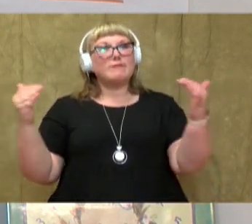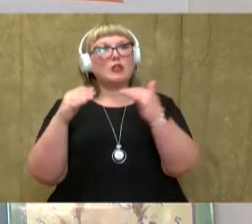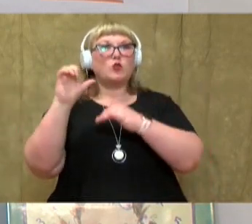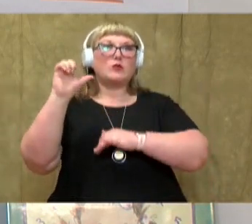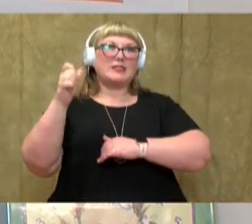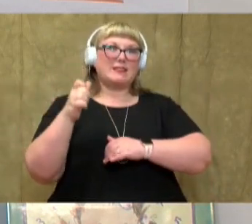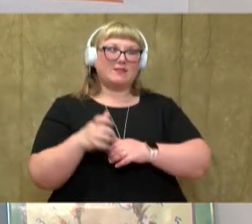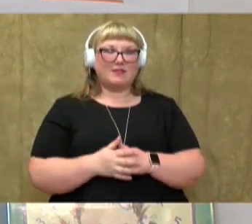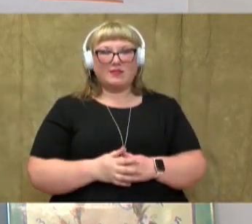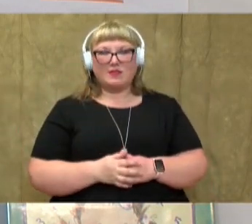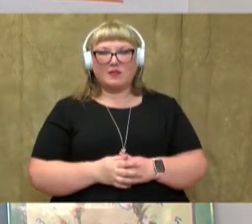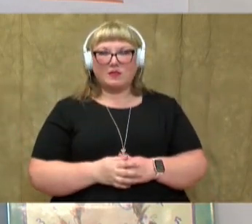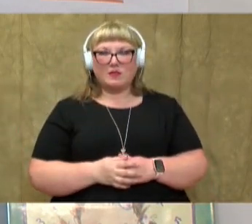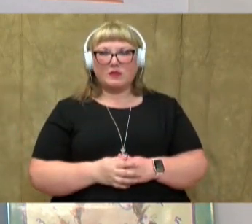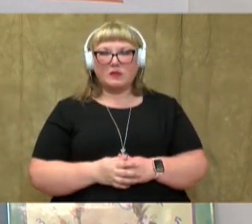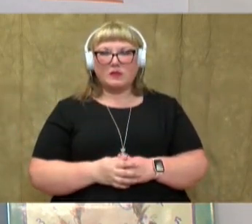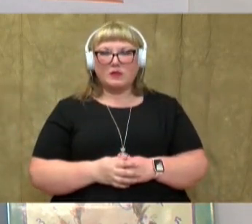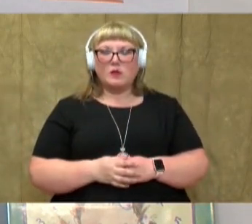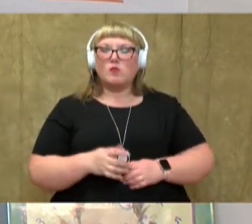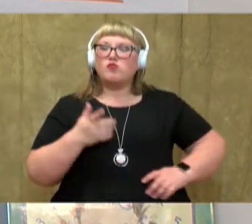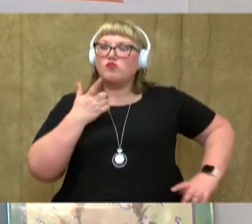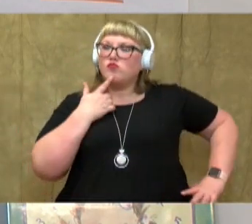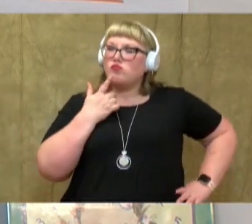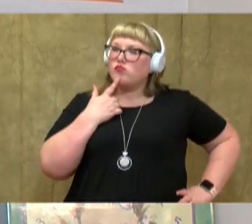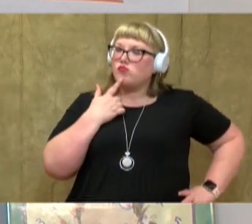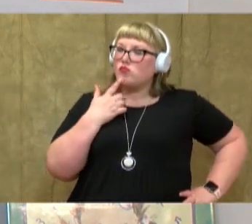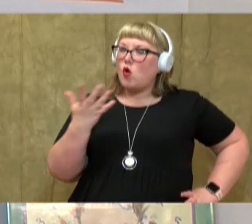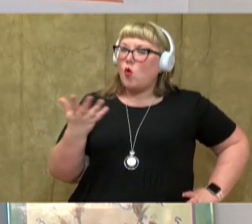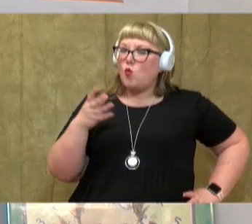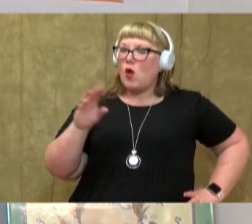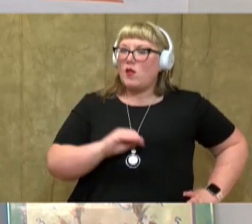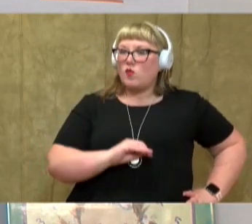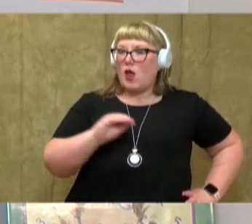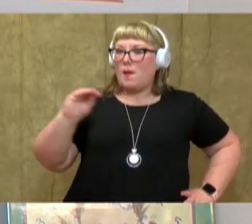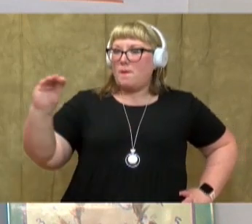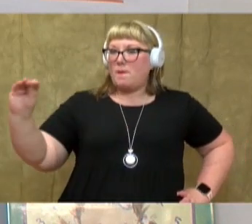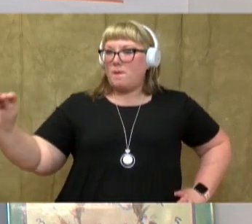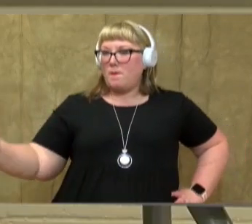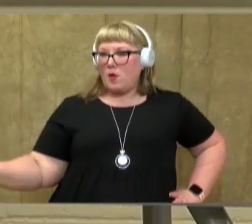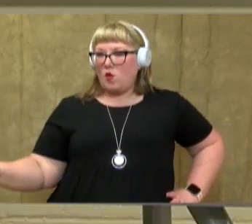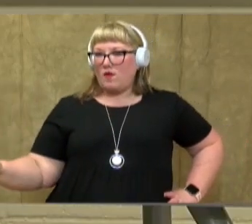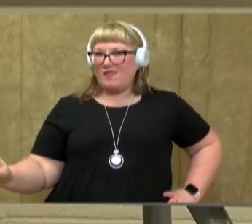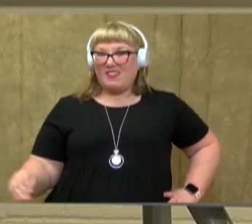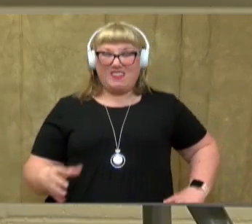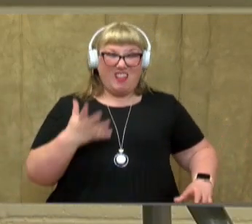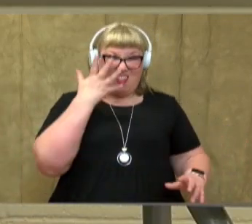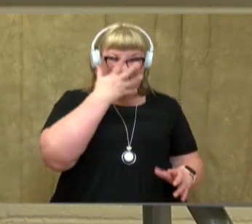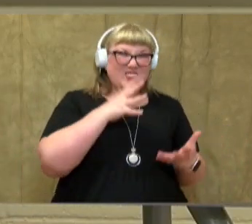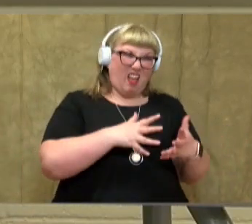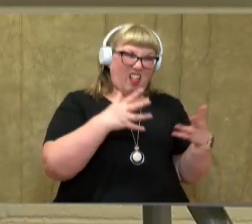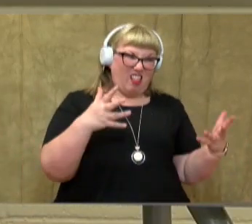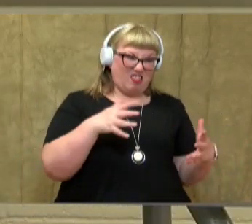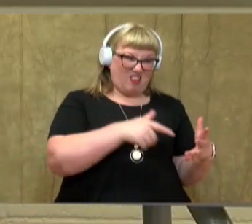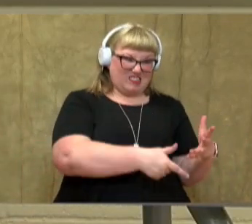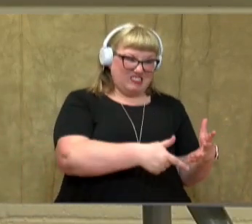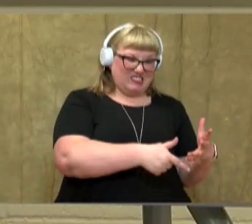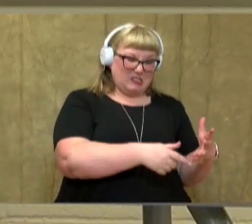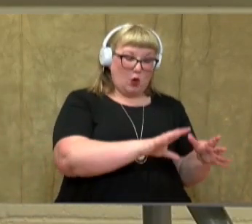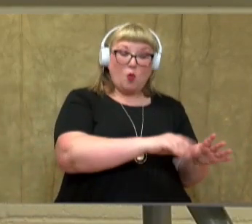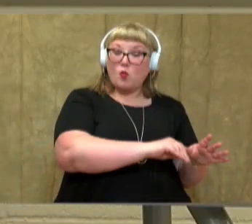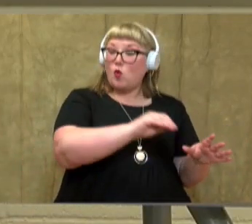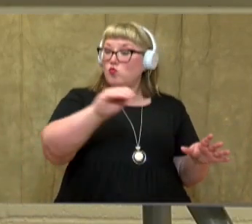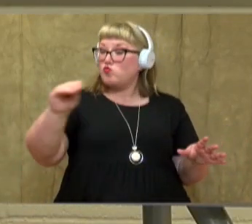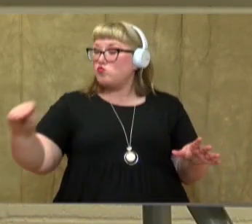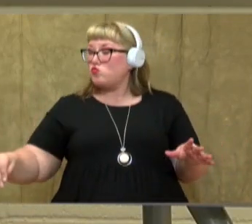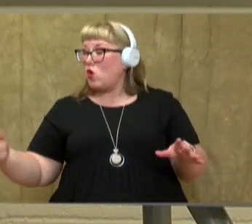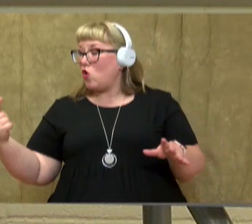10. Now what if we move one of our pet guinea pigs? They look very crowded in there. What if we move one of